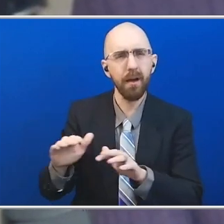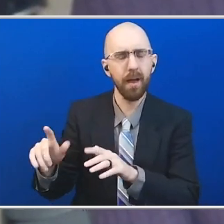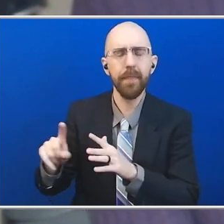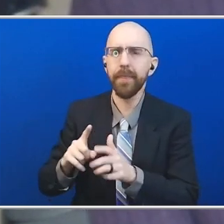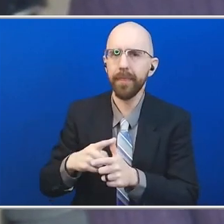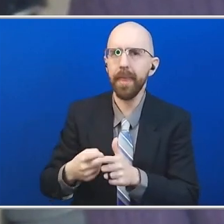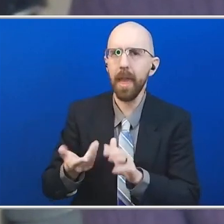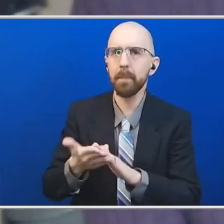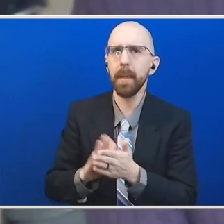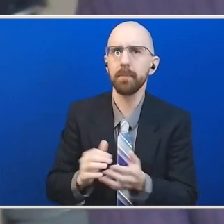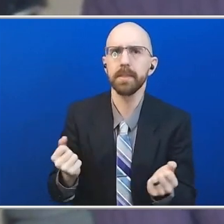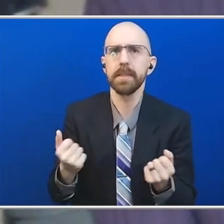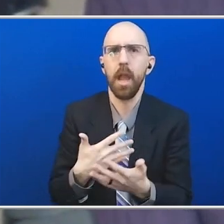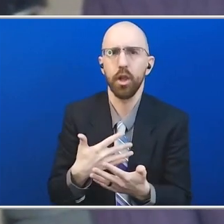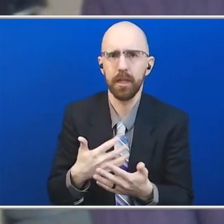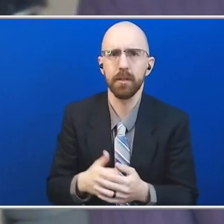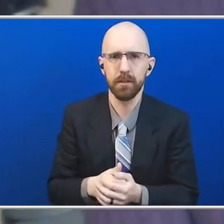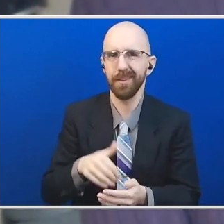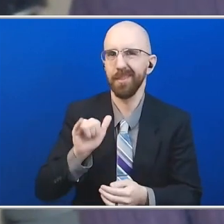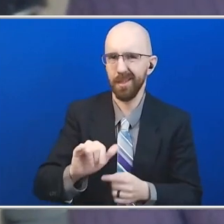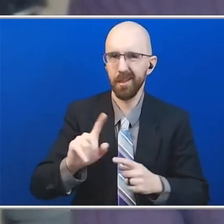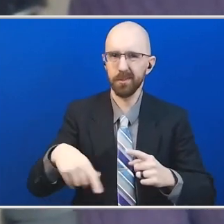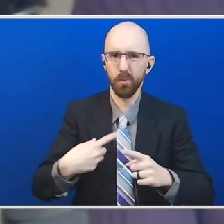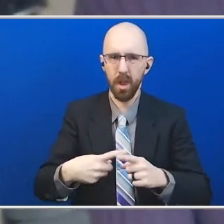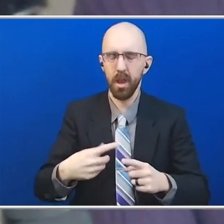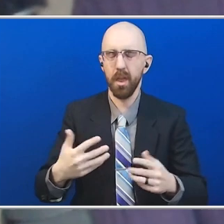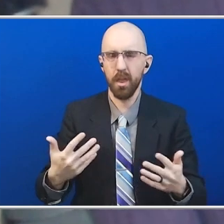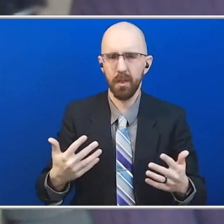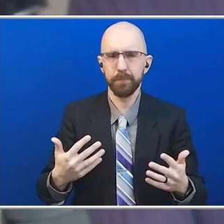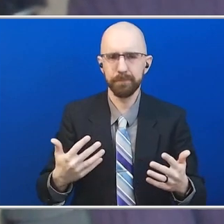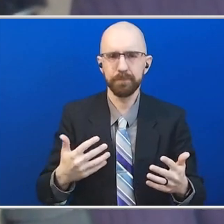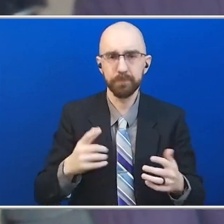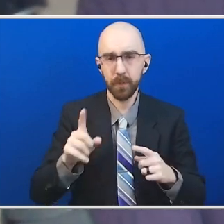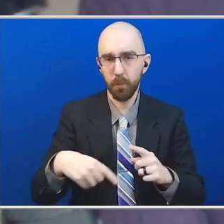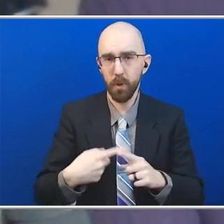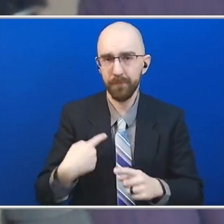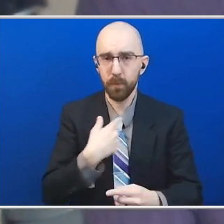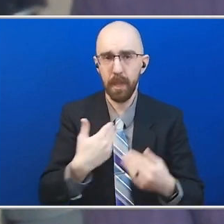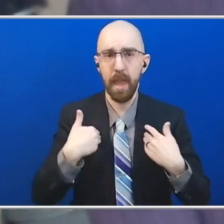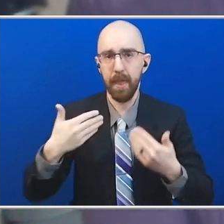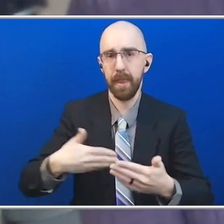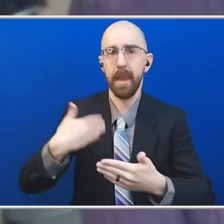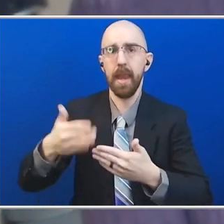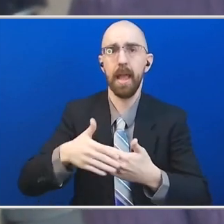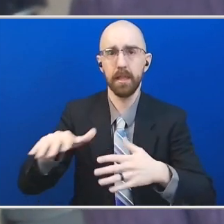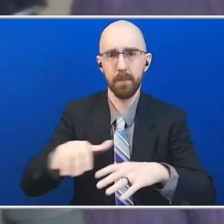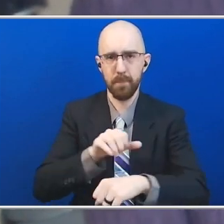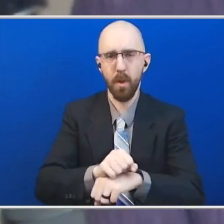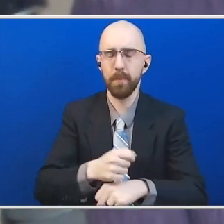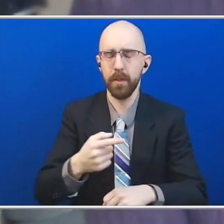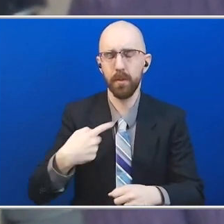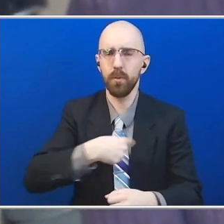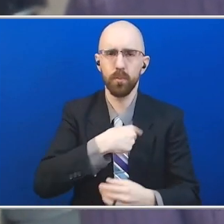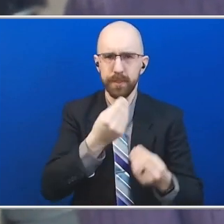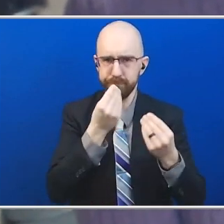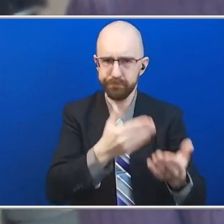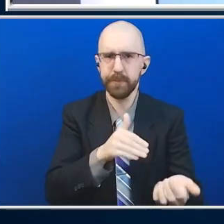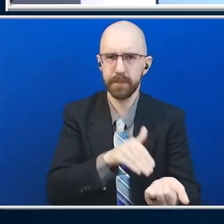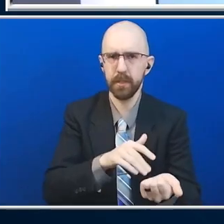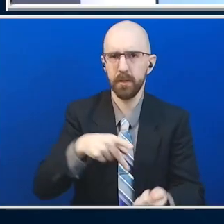scarier. And that's when, by the time we had our next appointment, that's when we talked to Dr.